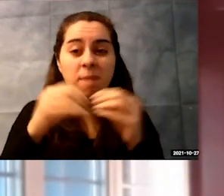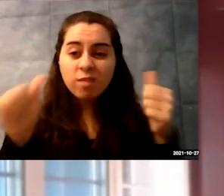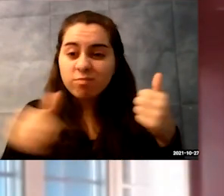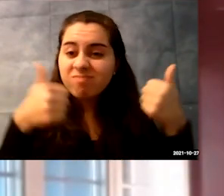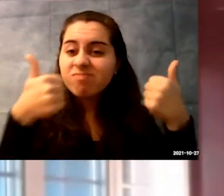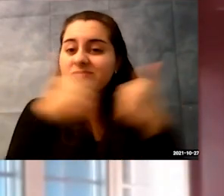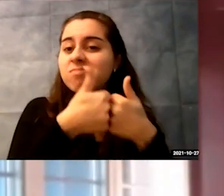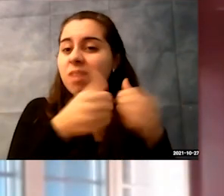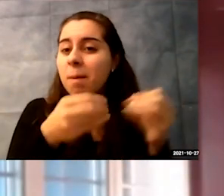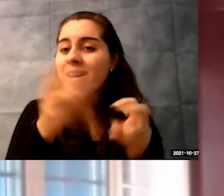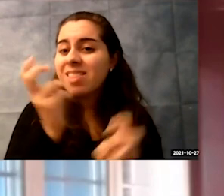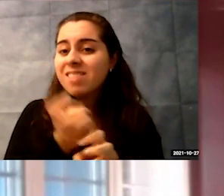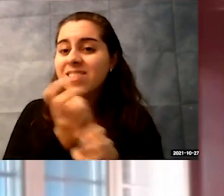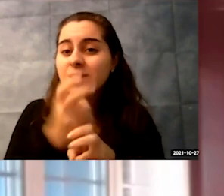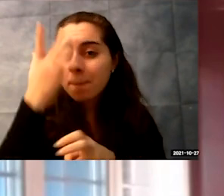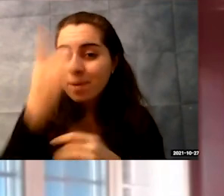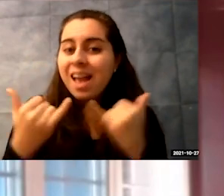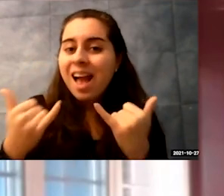does decolonization mean